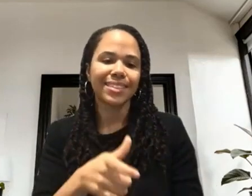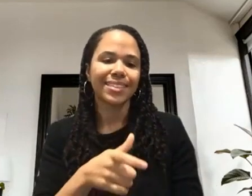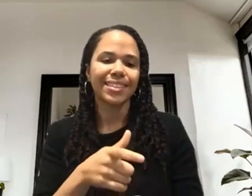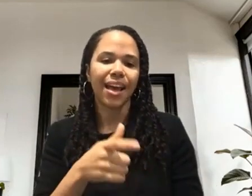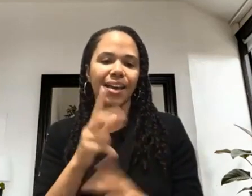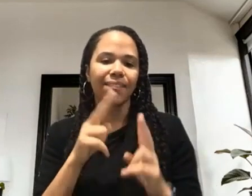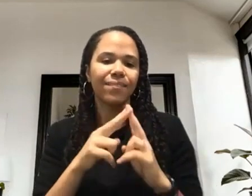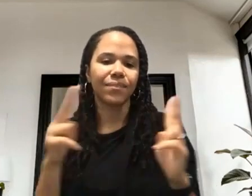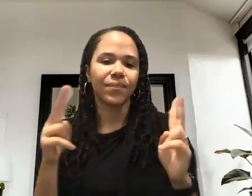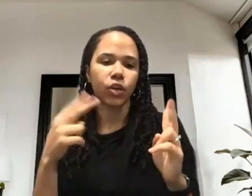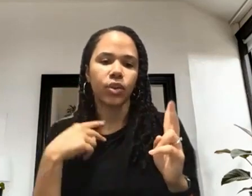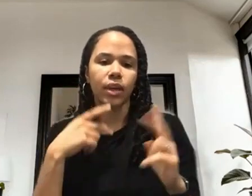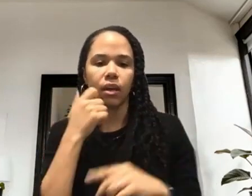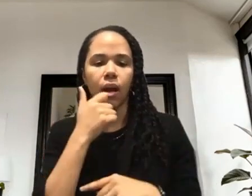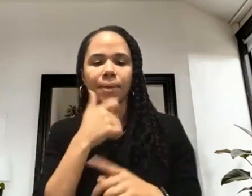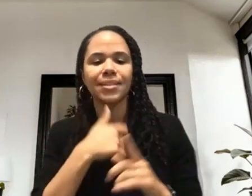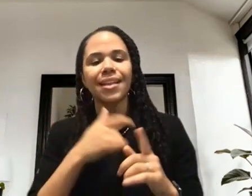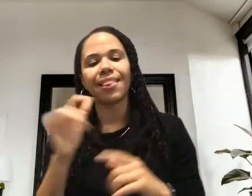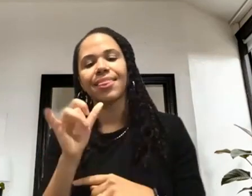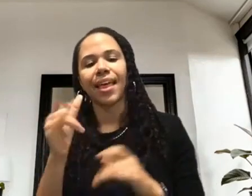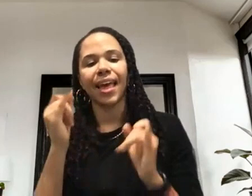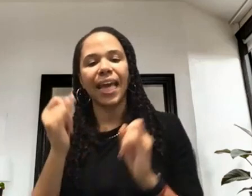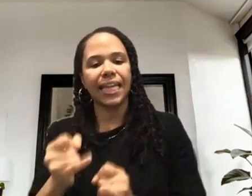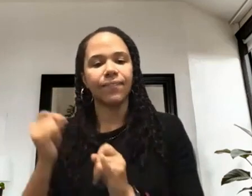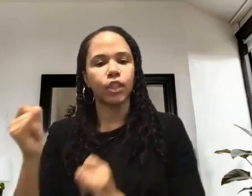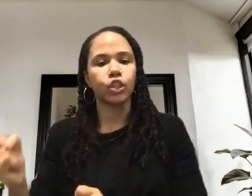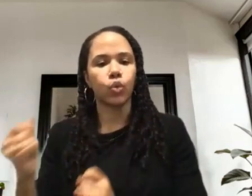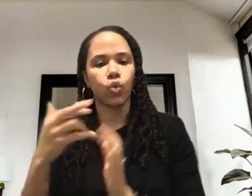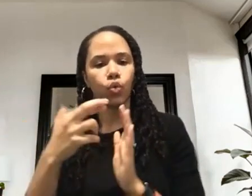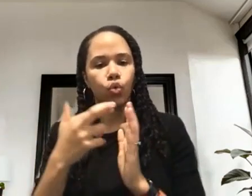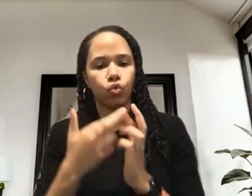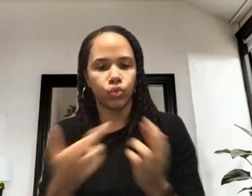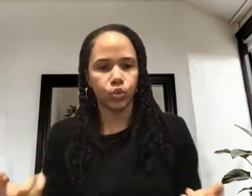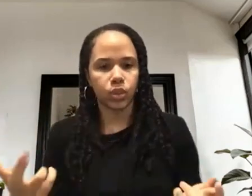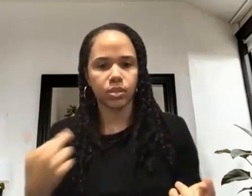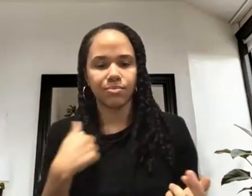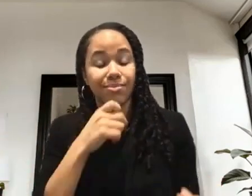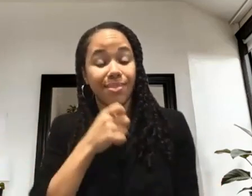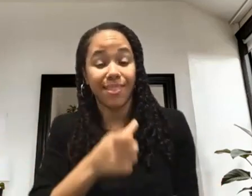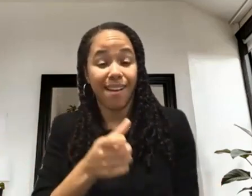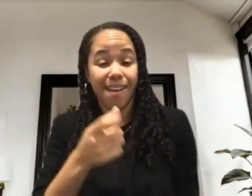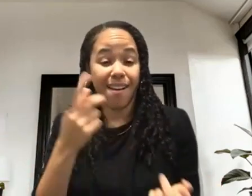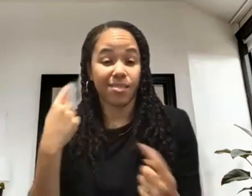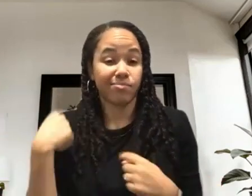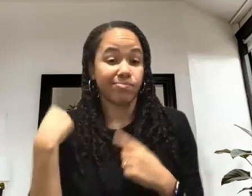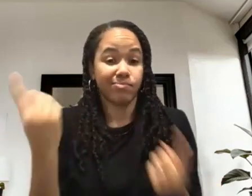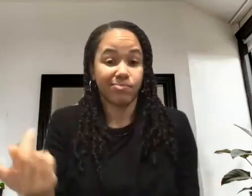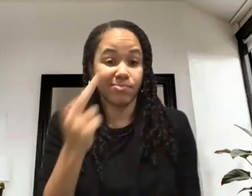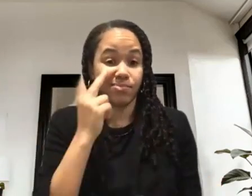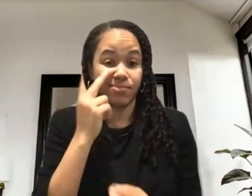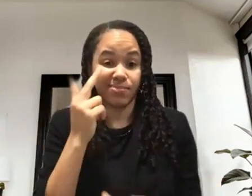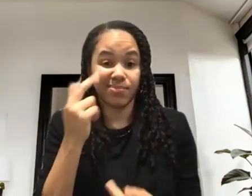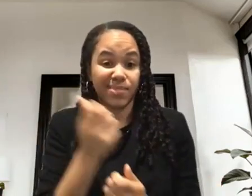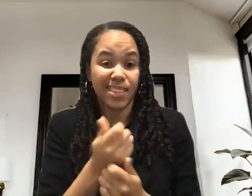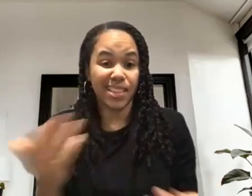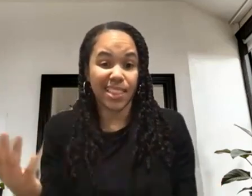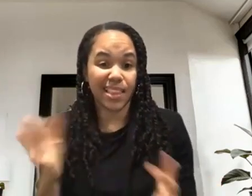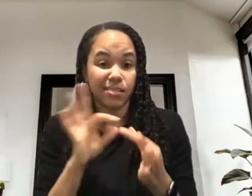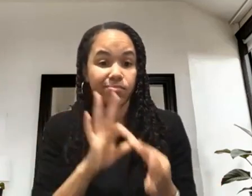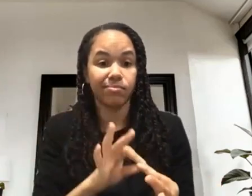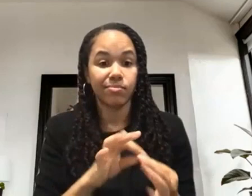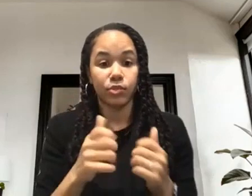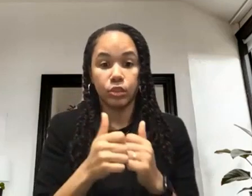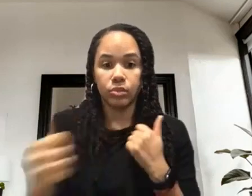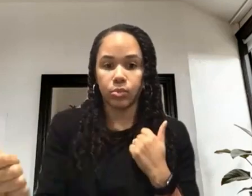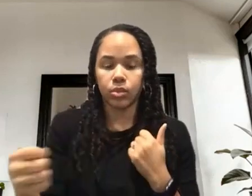like individual researchers working at individual workshops. I haven't seen anything. I personally haven't seen anything for scale. I think Clayton